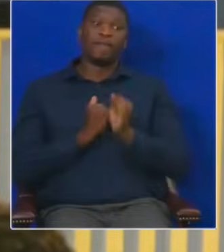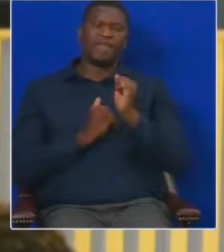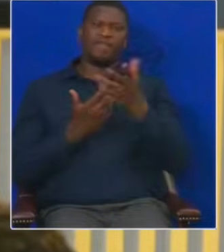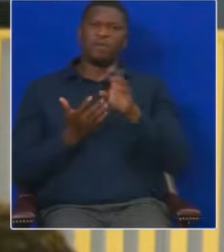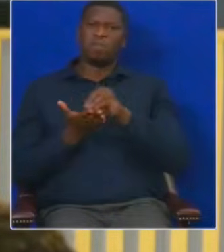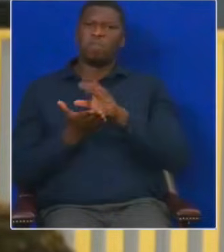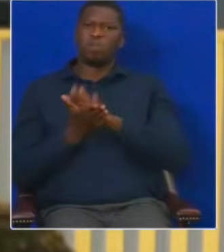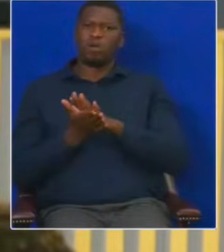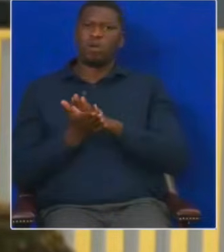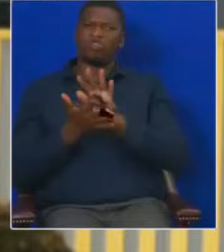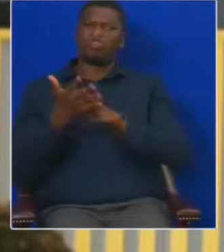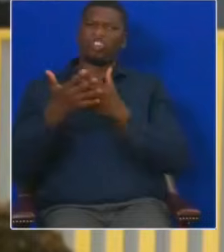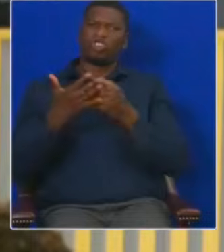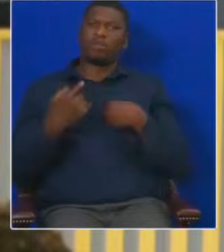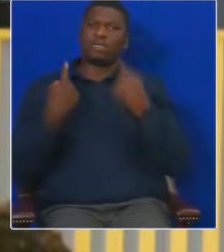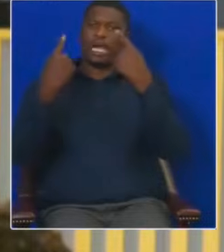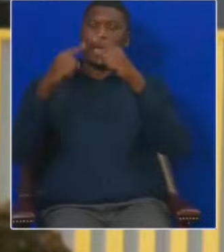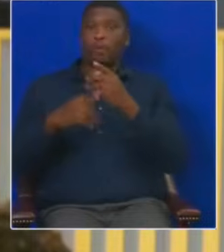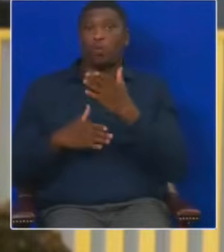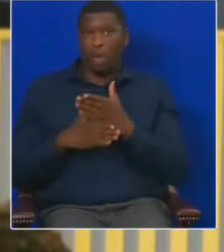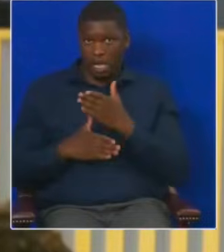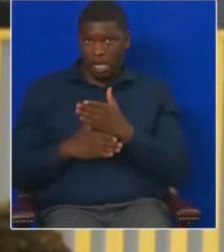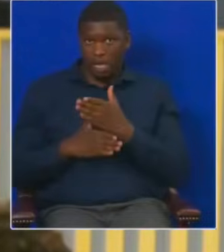work, but